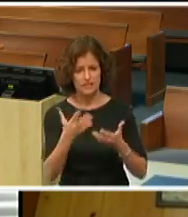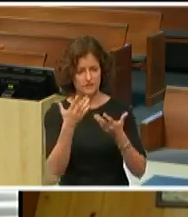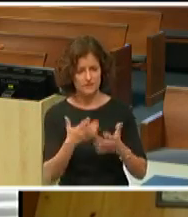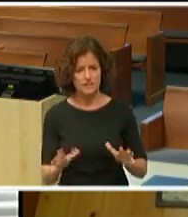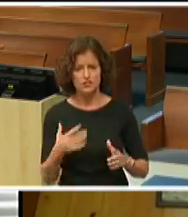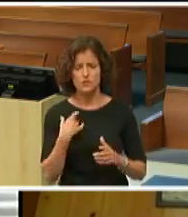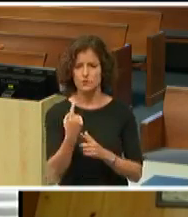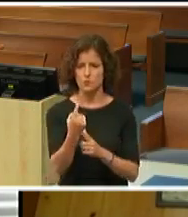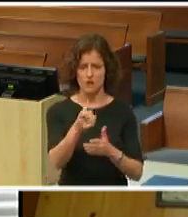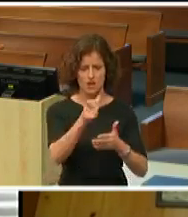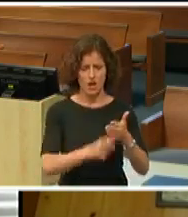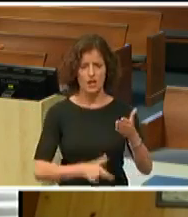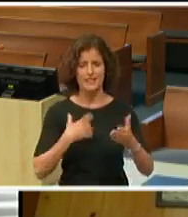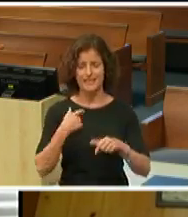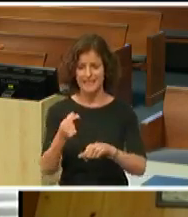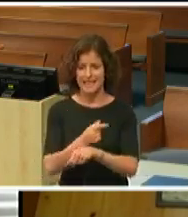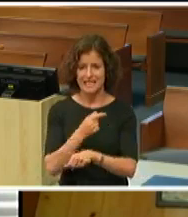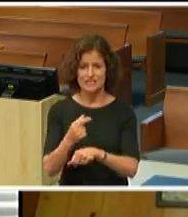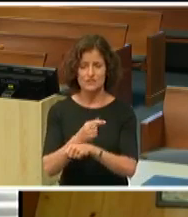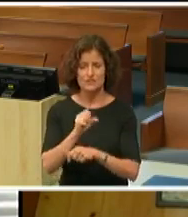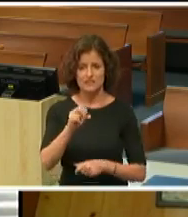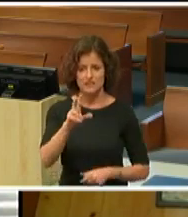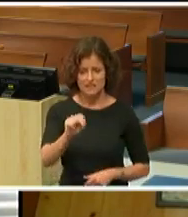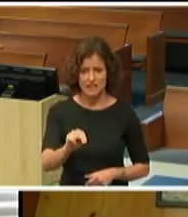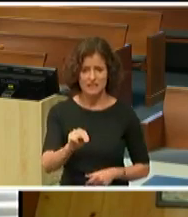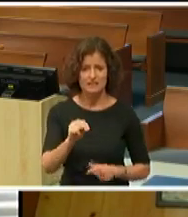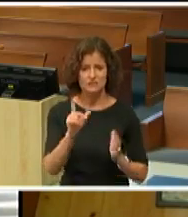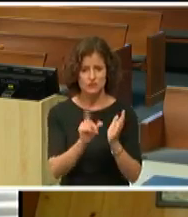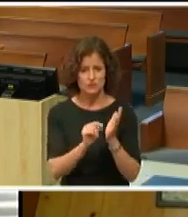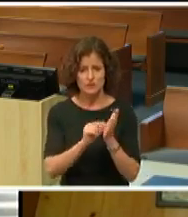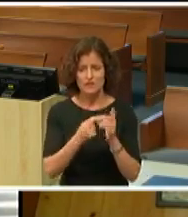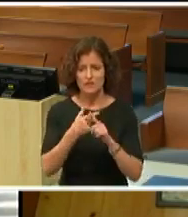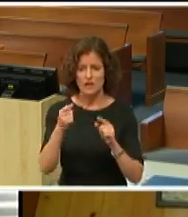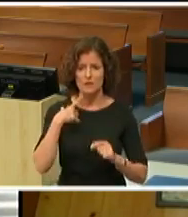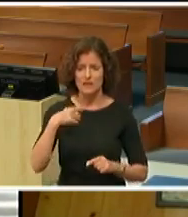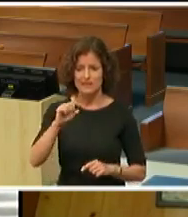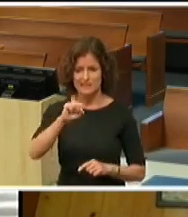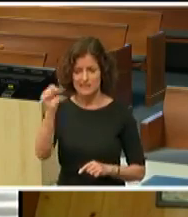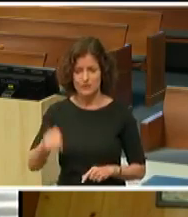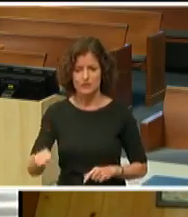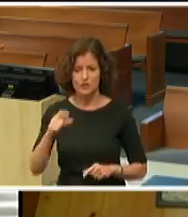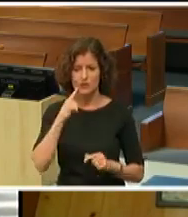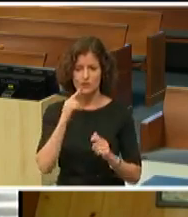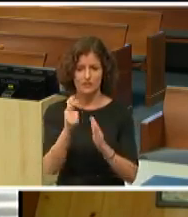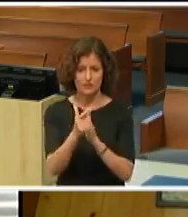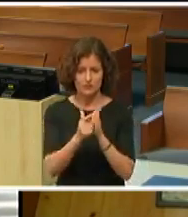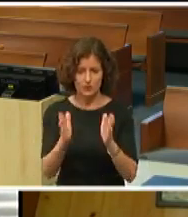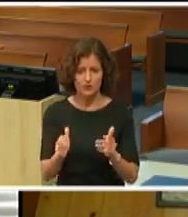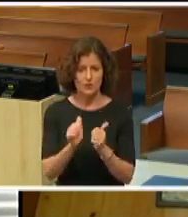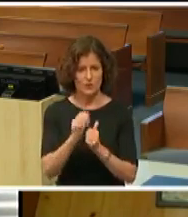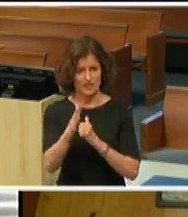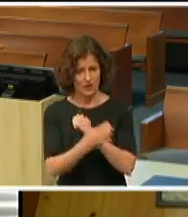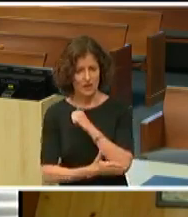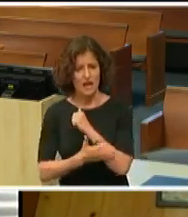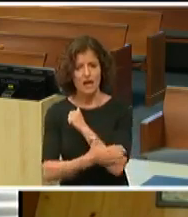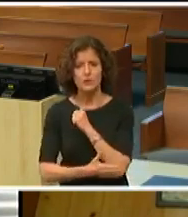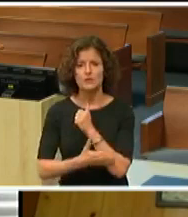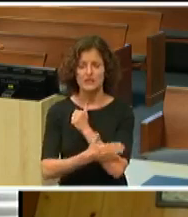There was an article in the Gainesville Sun yesterday from a Sarasota attorney with, I guess, the Sarasota County